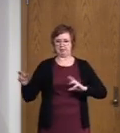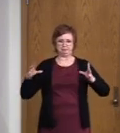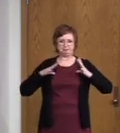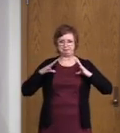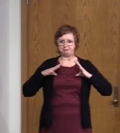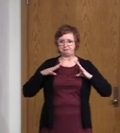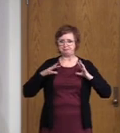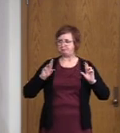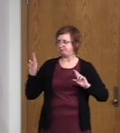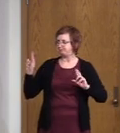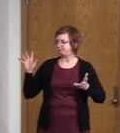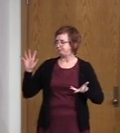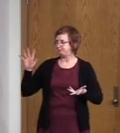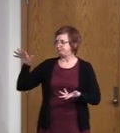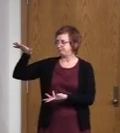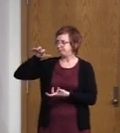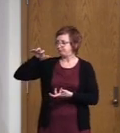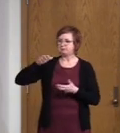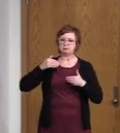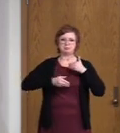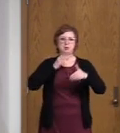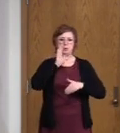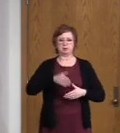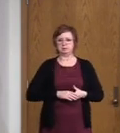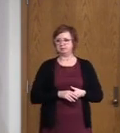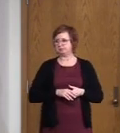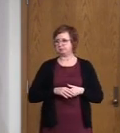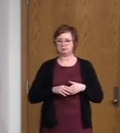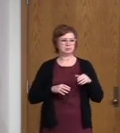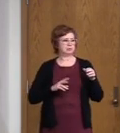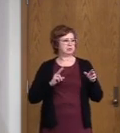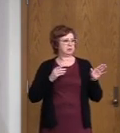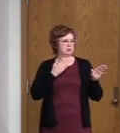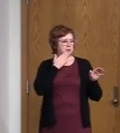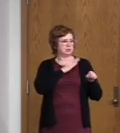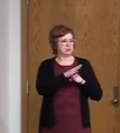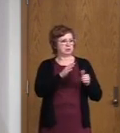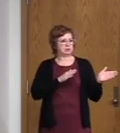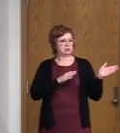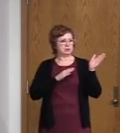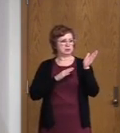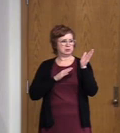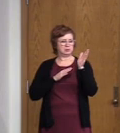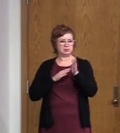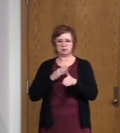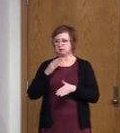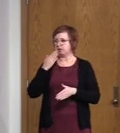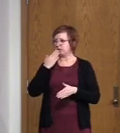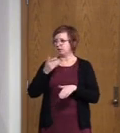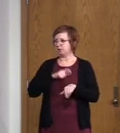vaccine they give us as quickly as possible. Follow up, Arthur? Mark?